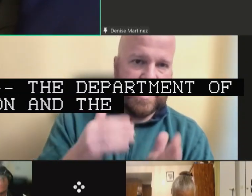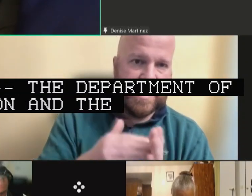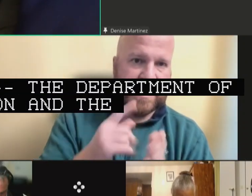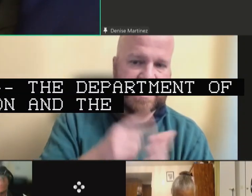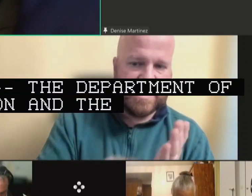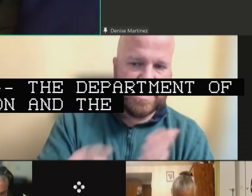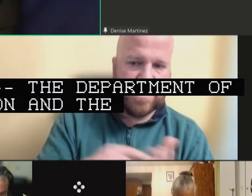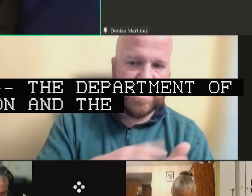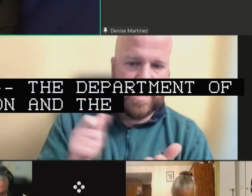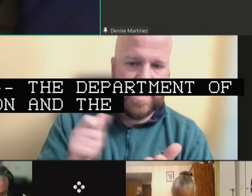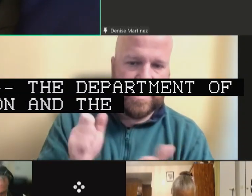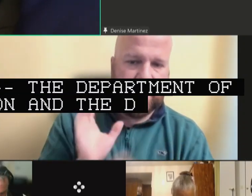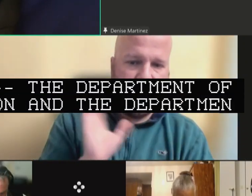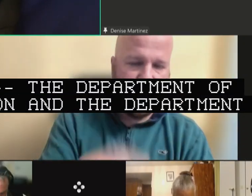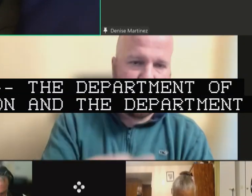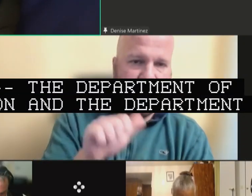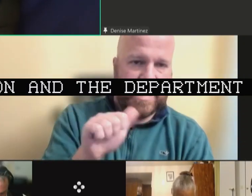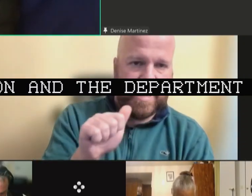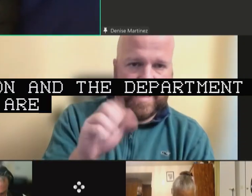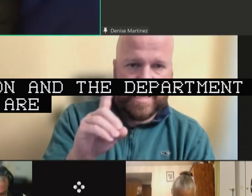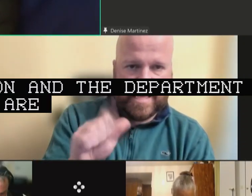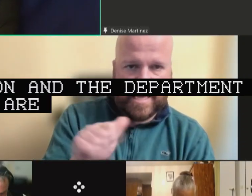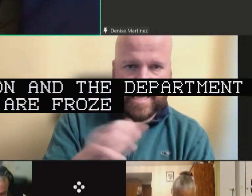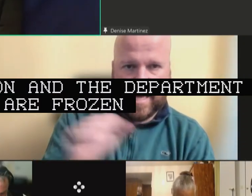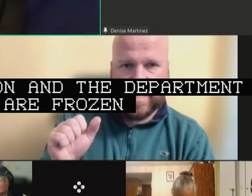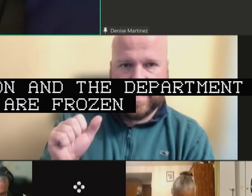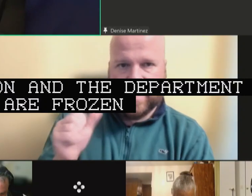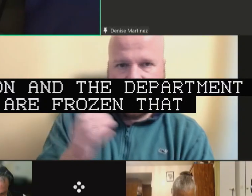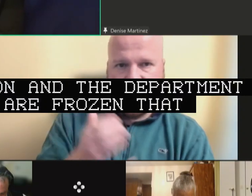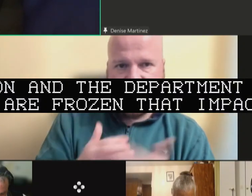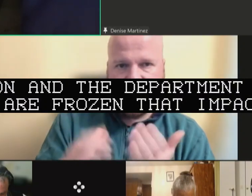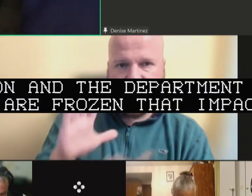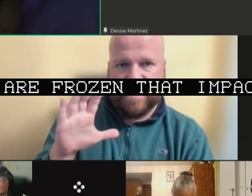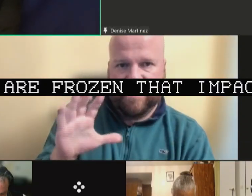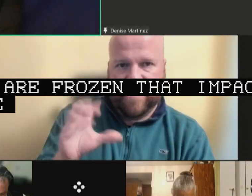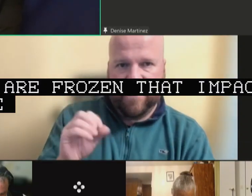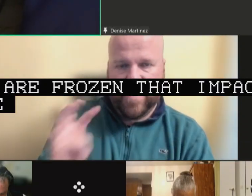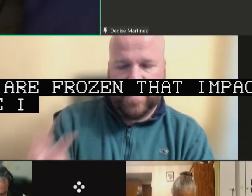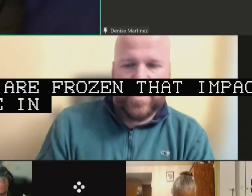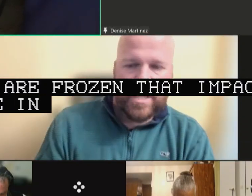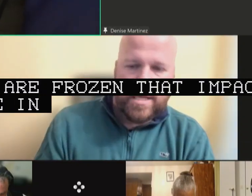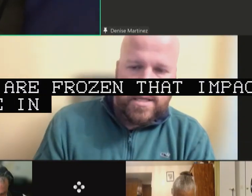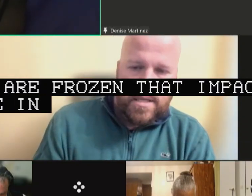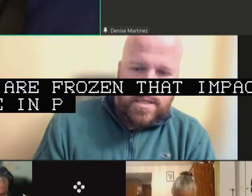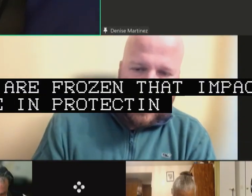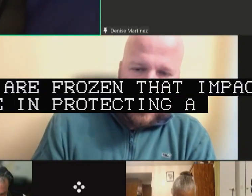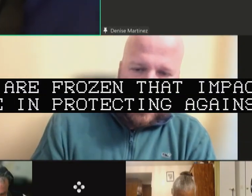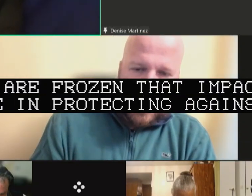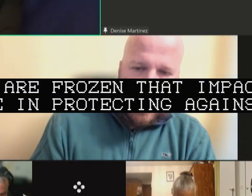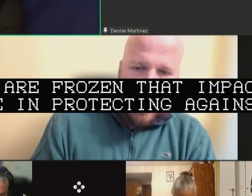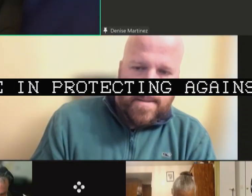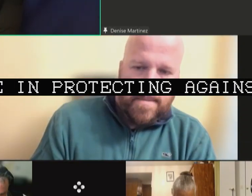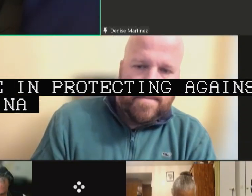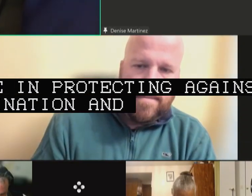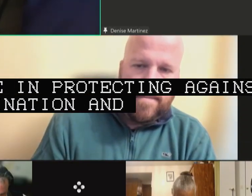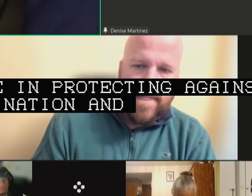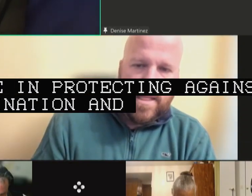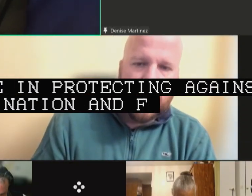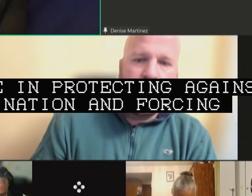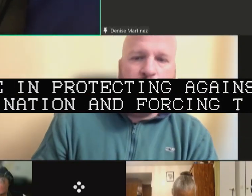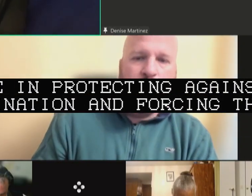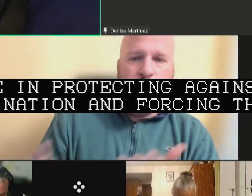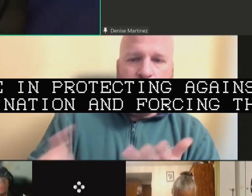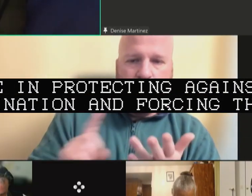impacts its role in protecting against discrimination and enforcing the Americans with Disabilities Act and Section 504 of the Rehab